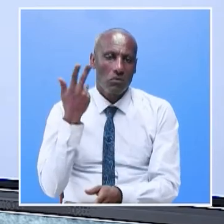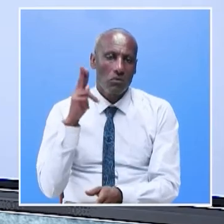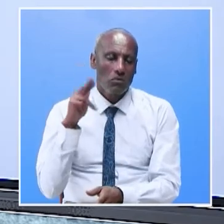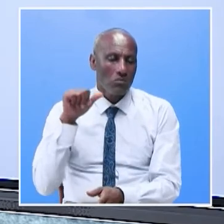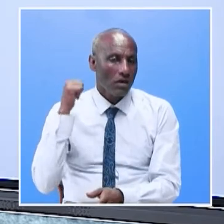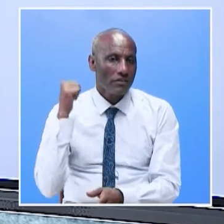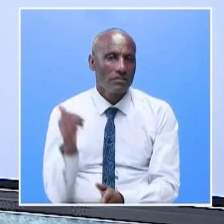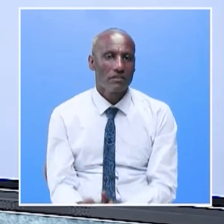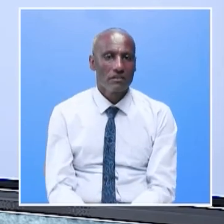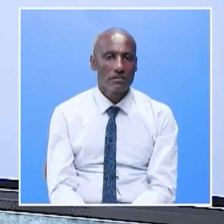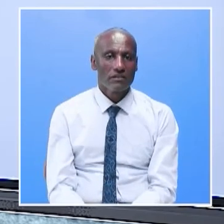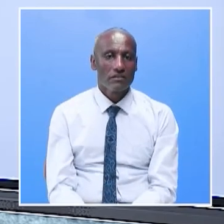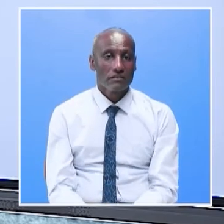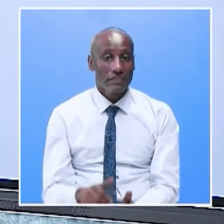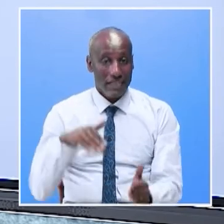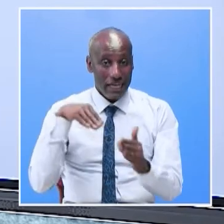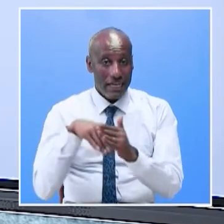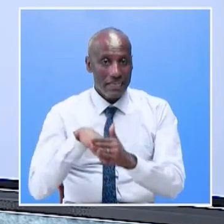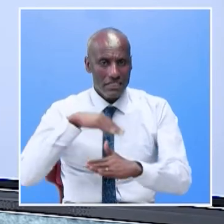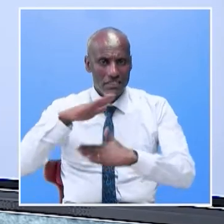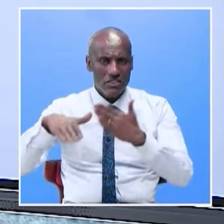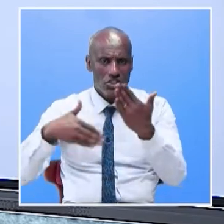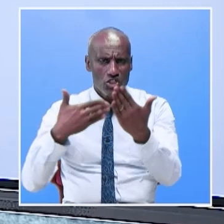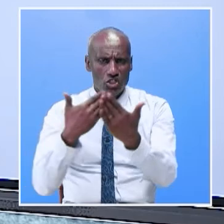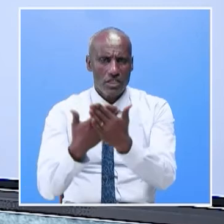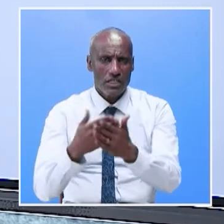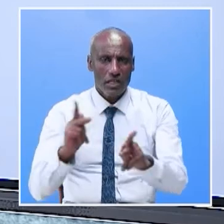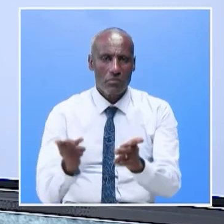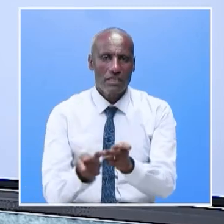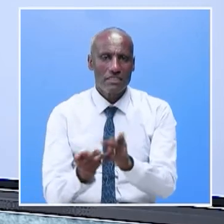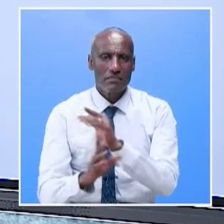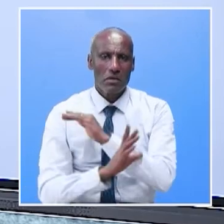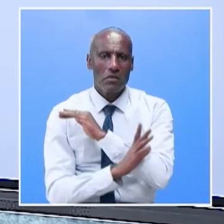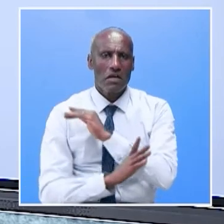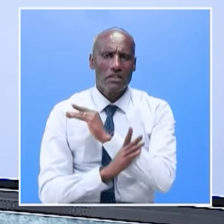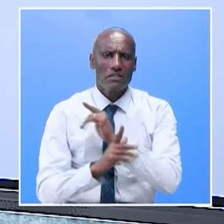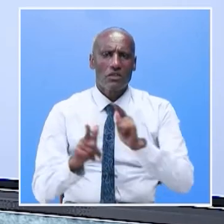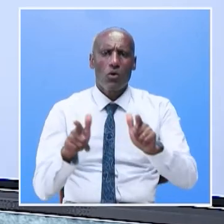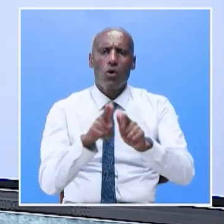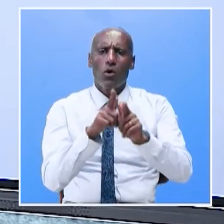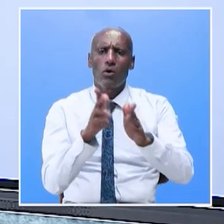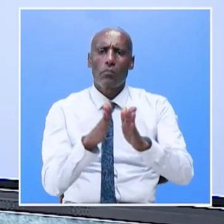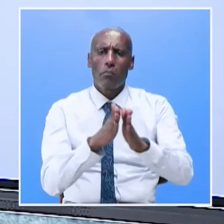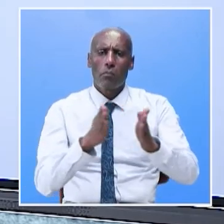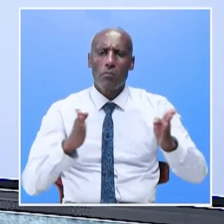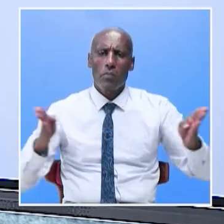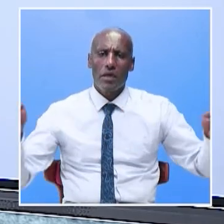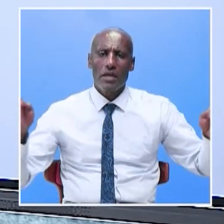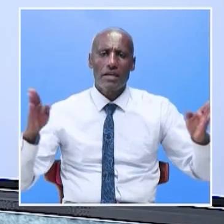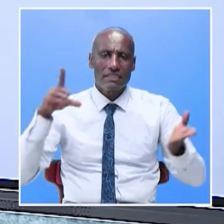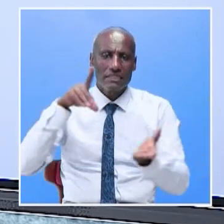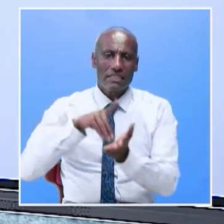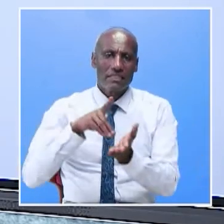And in general places, countries, and we call it what? Big city. And on